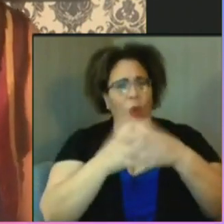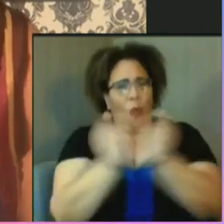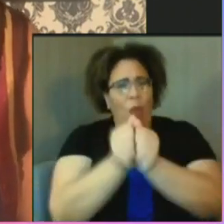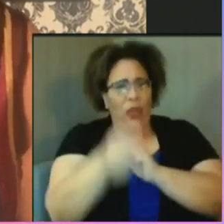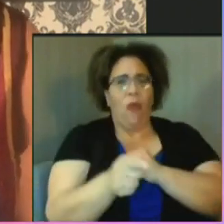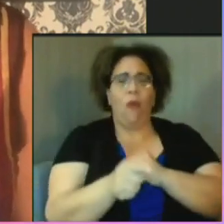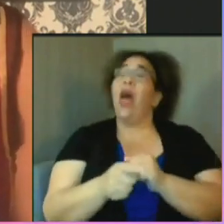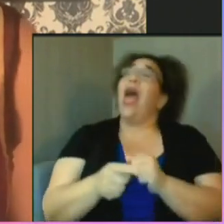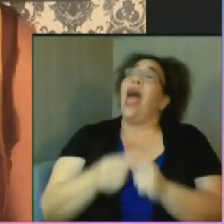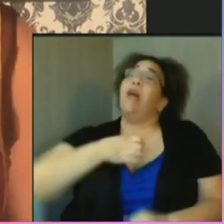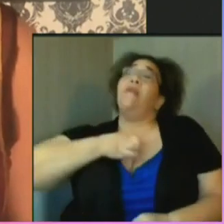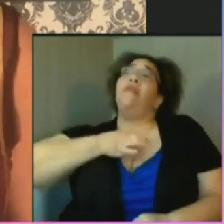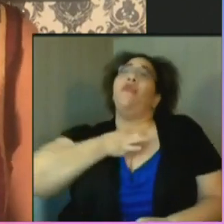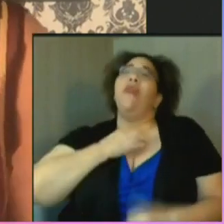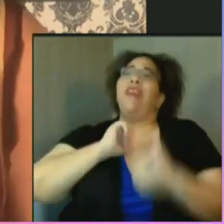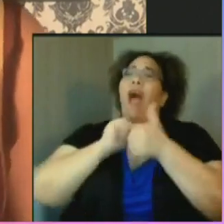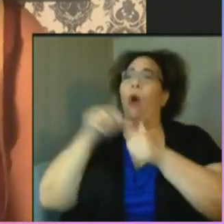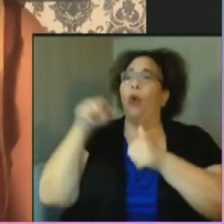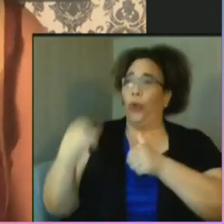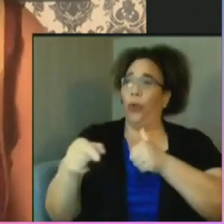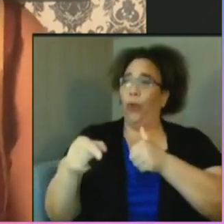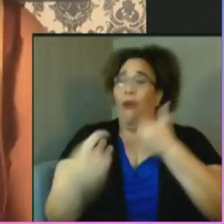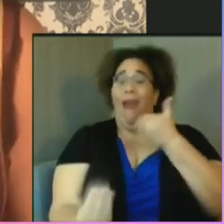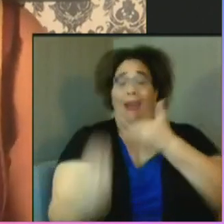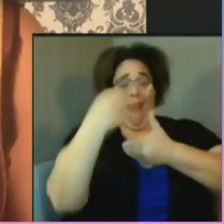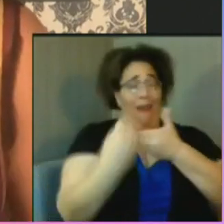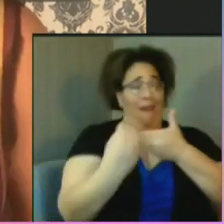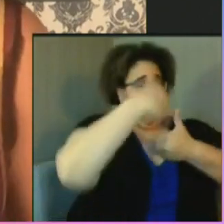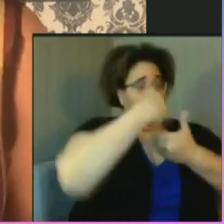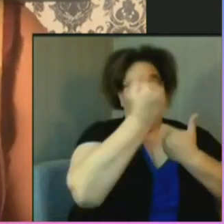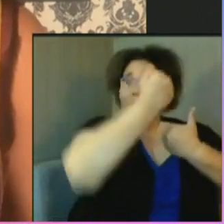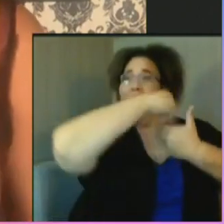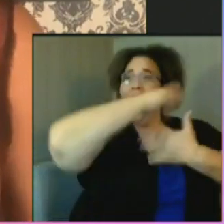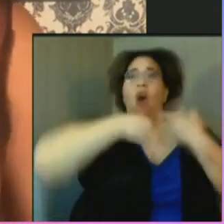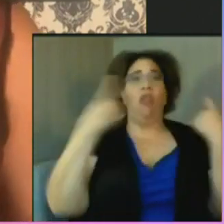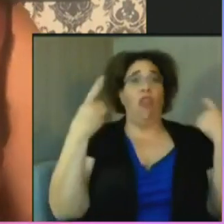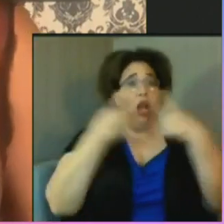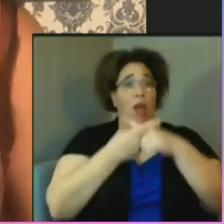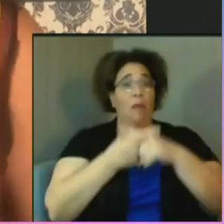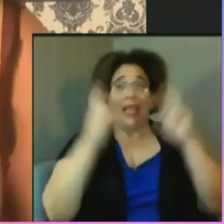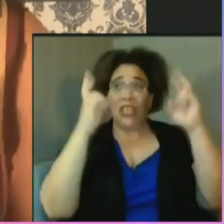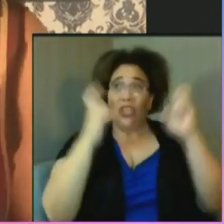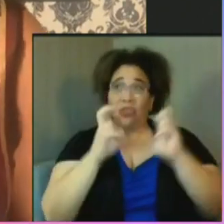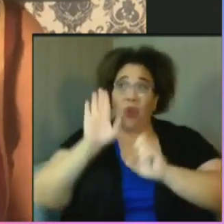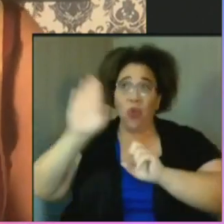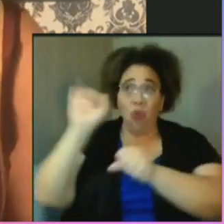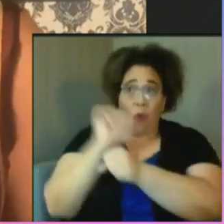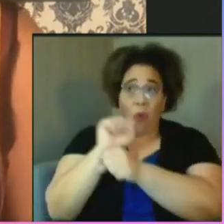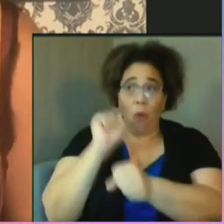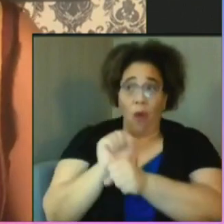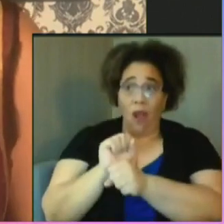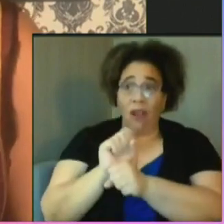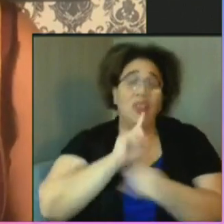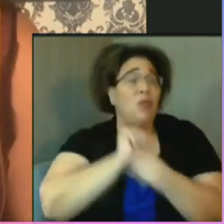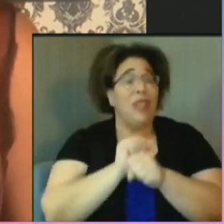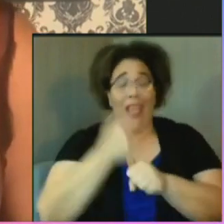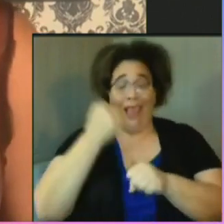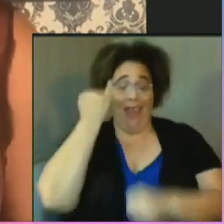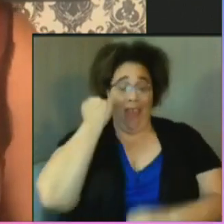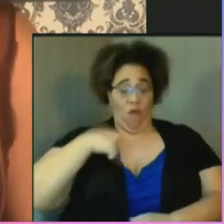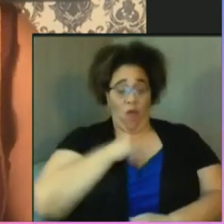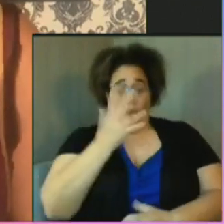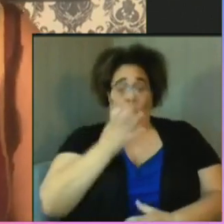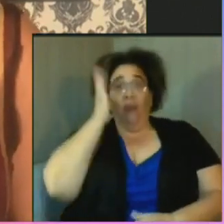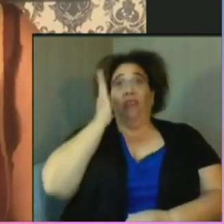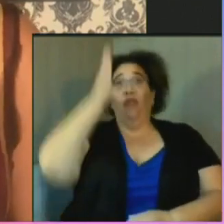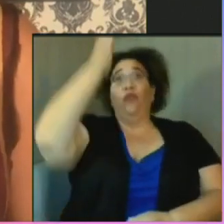those complexities in your work, because that's also a thing that we have to do if we're going to have a future. We can't segment. We have to figure out a way to do